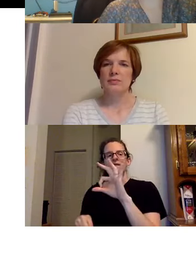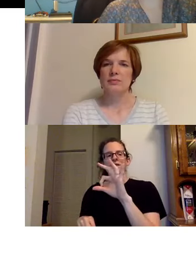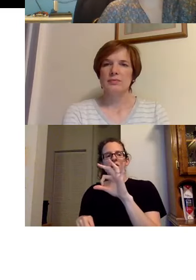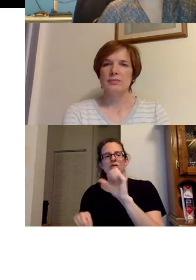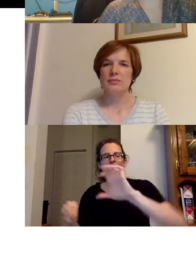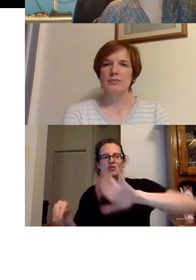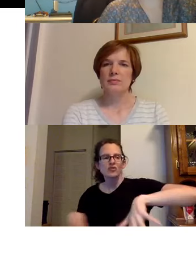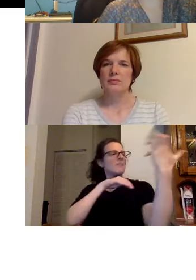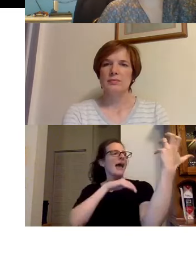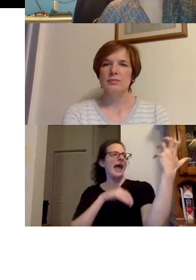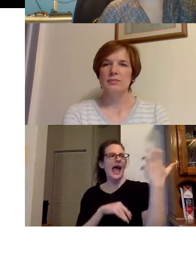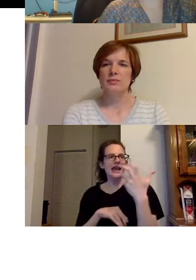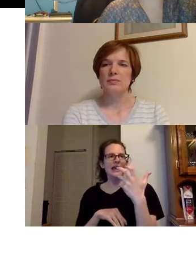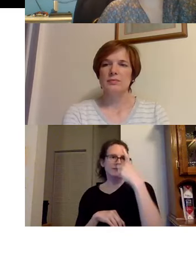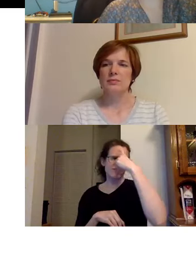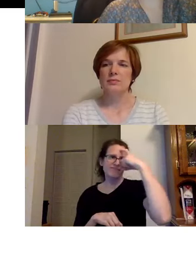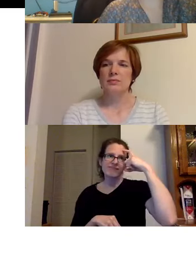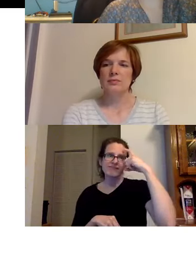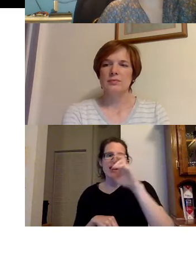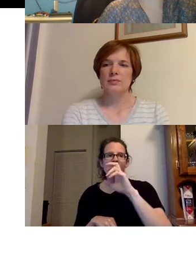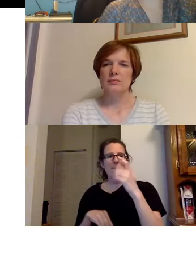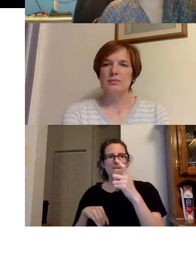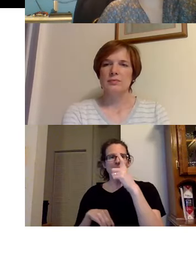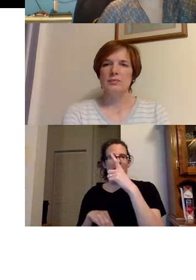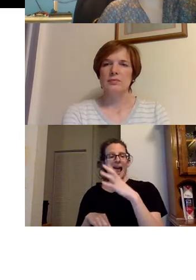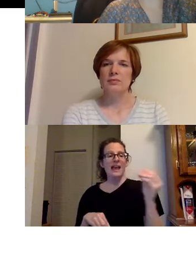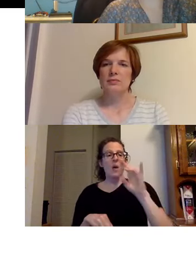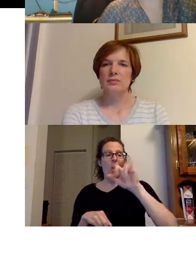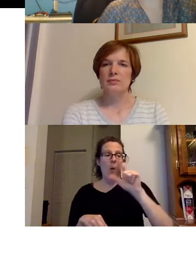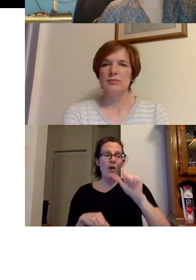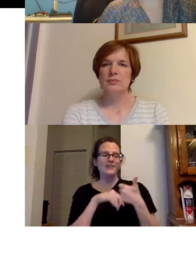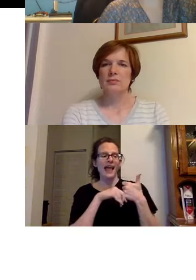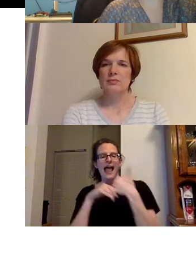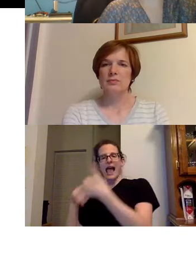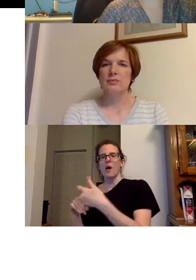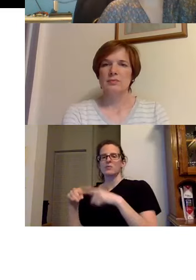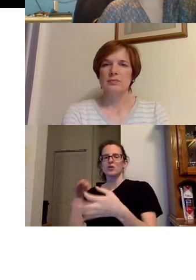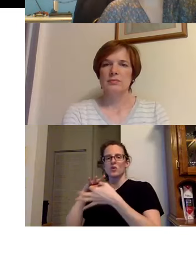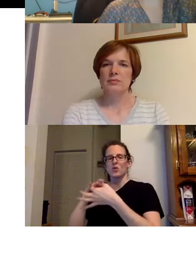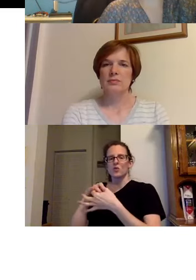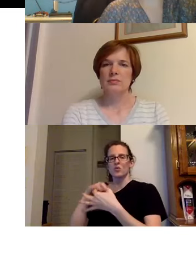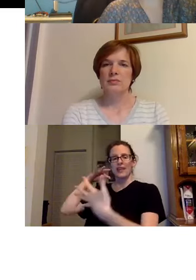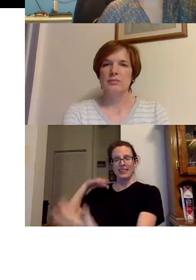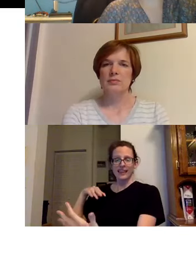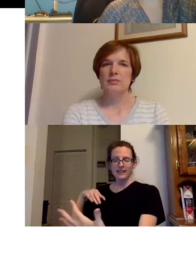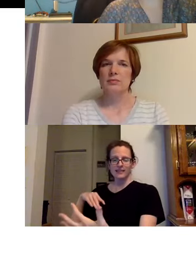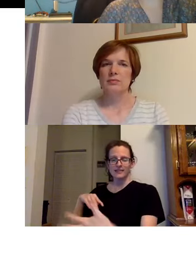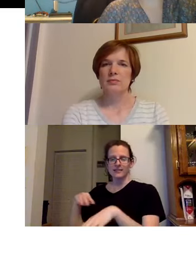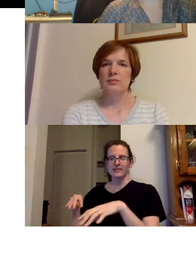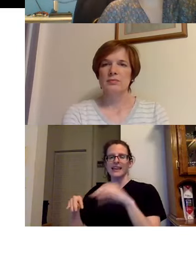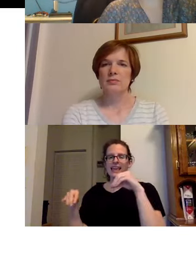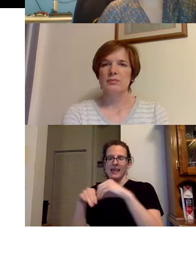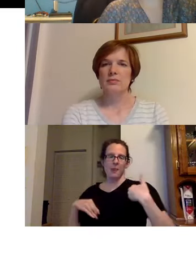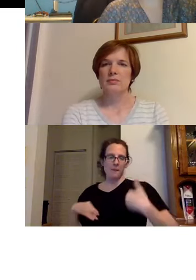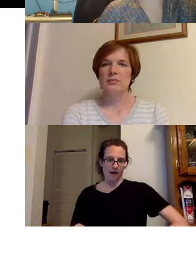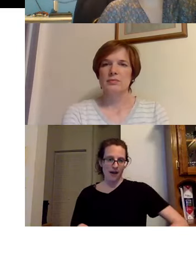stored. And because oils can help to release cellular memories stored anywhere in the body, they can